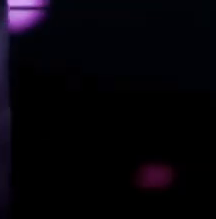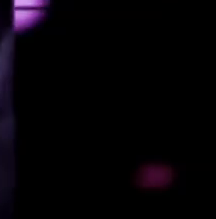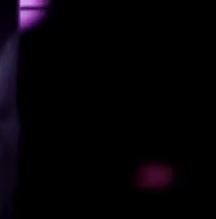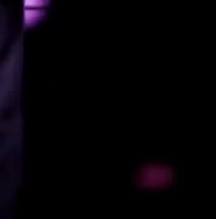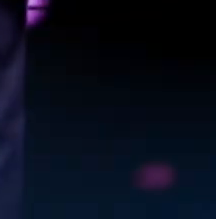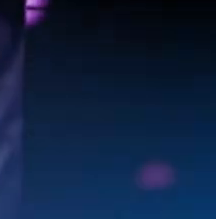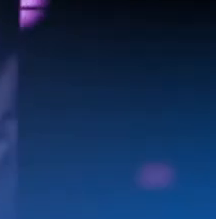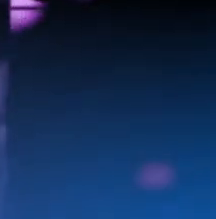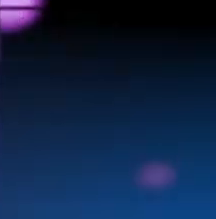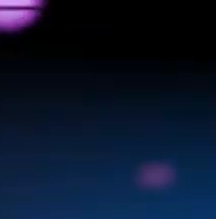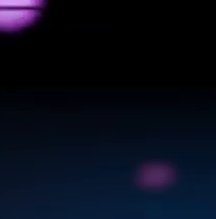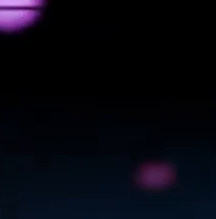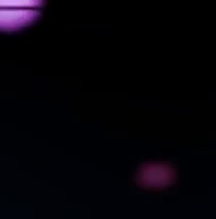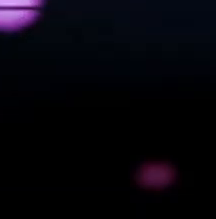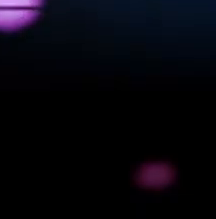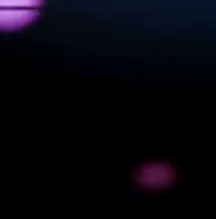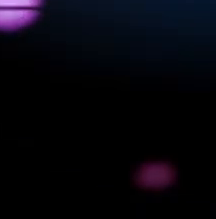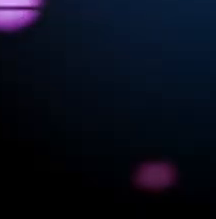drought.